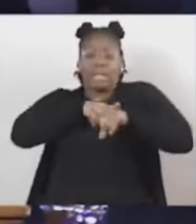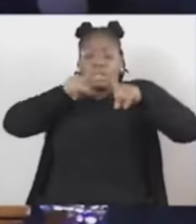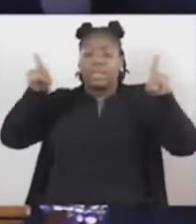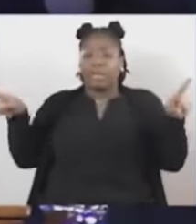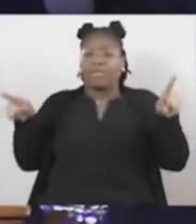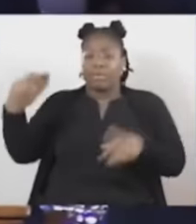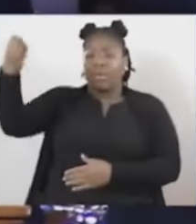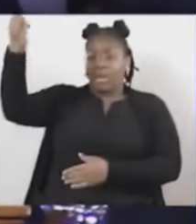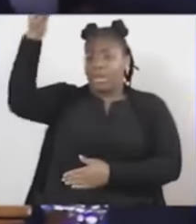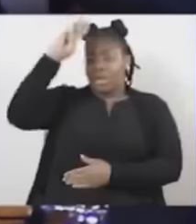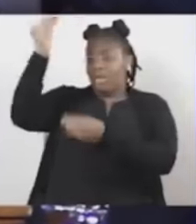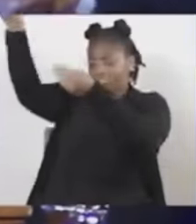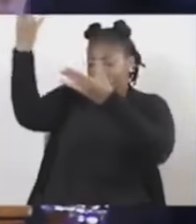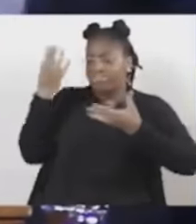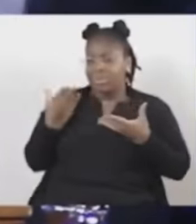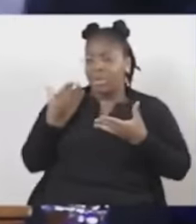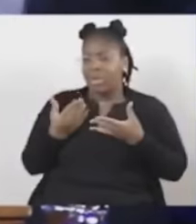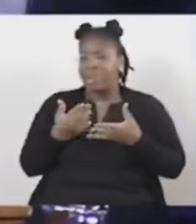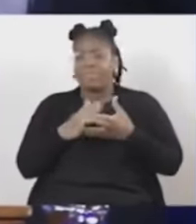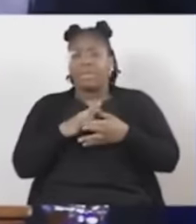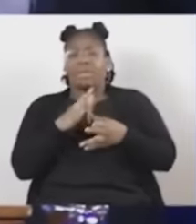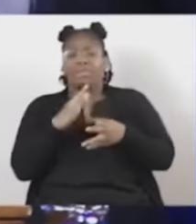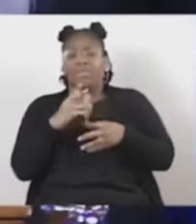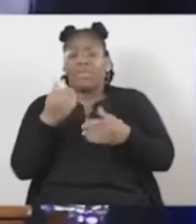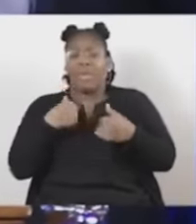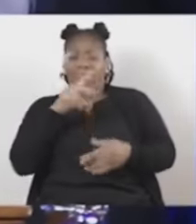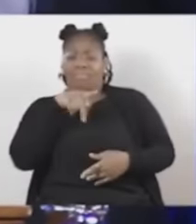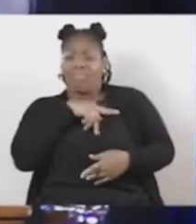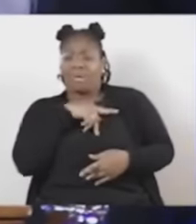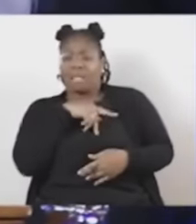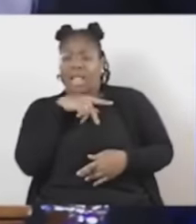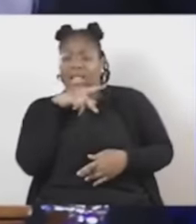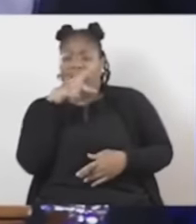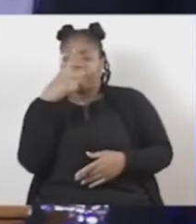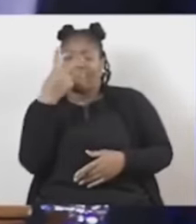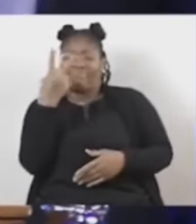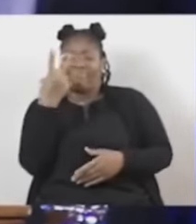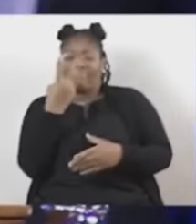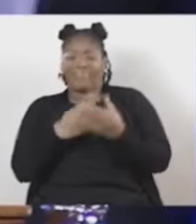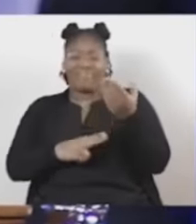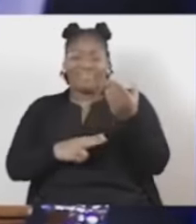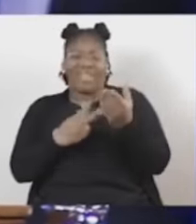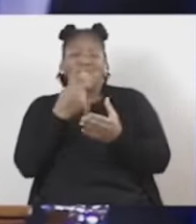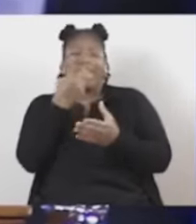face and he'll tell you, you know you're functioning with personality duplicity.